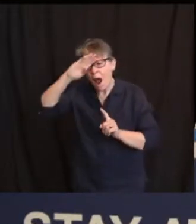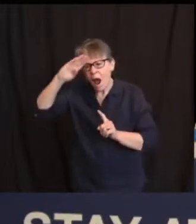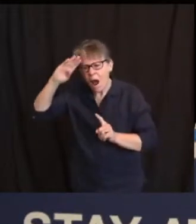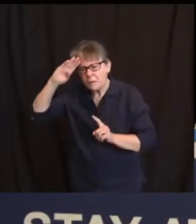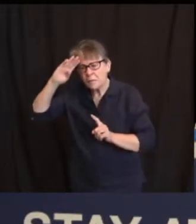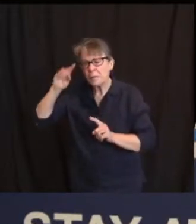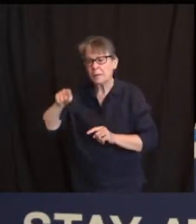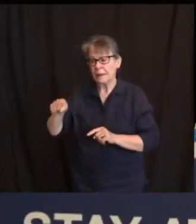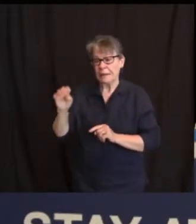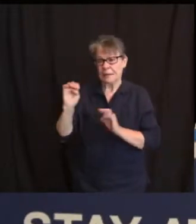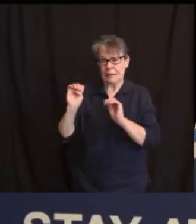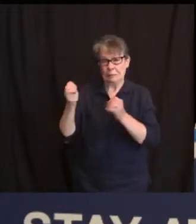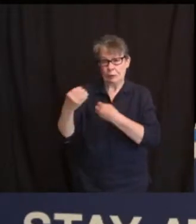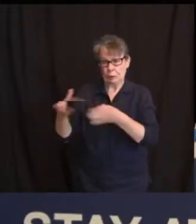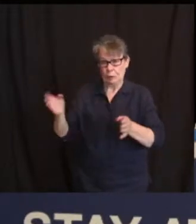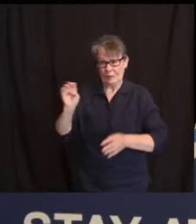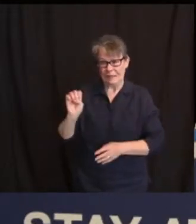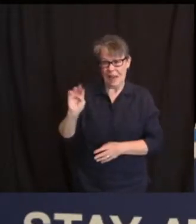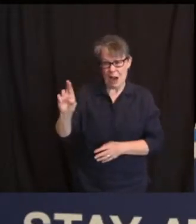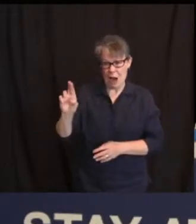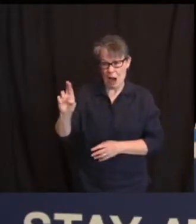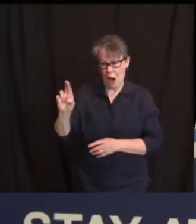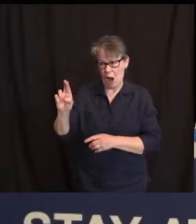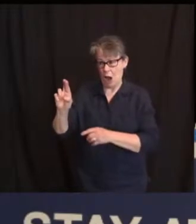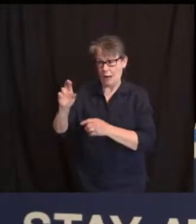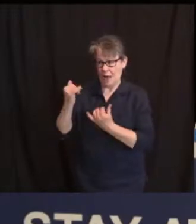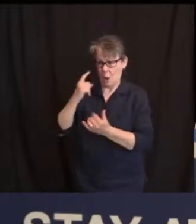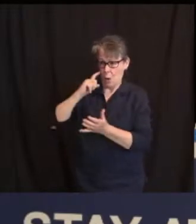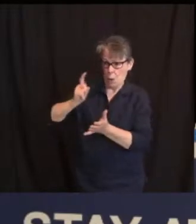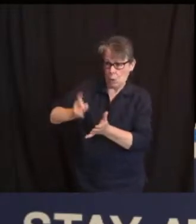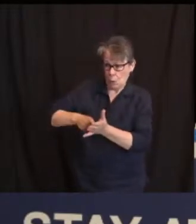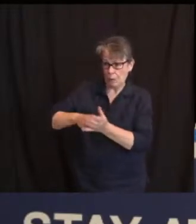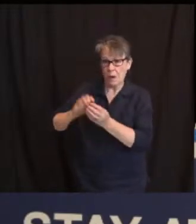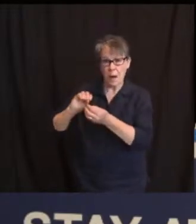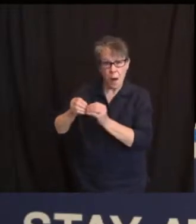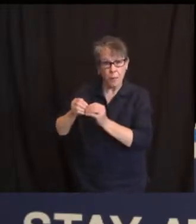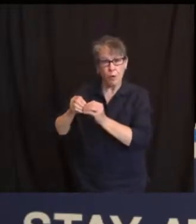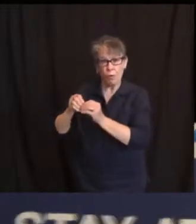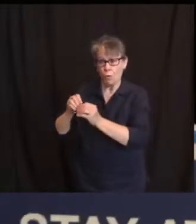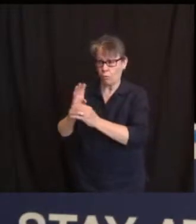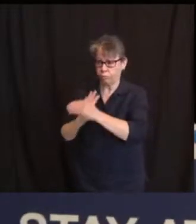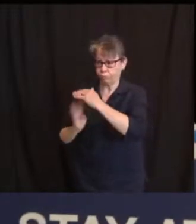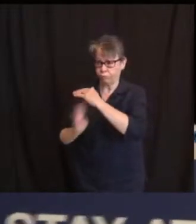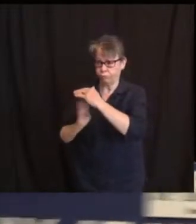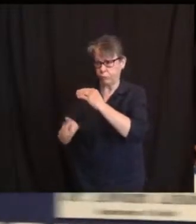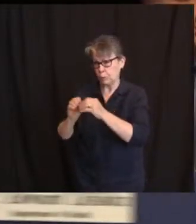So yes, that is data that we do monitor regularly. Thanks, John.